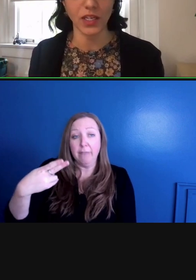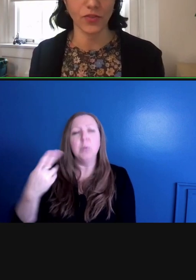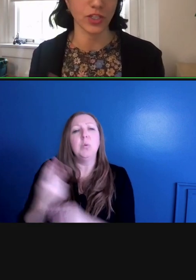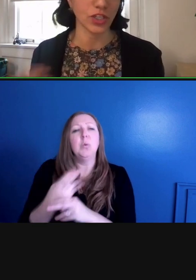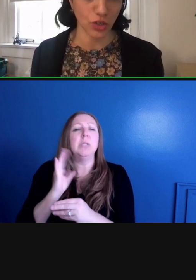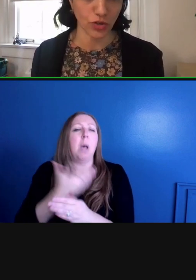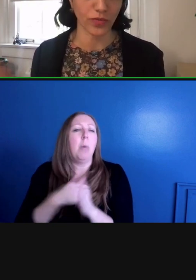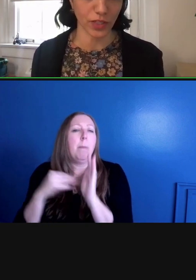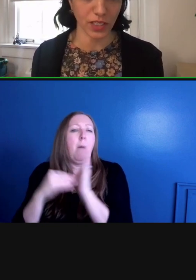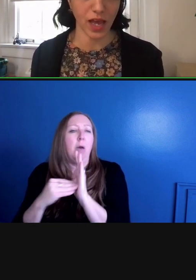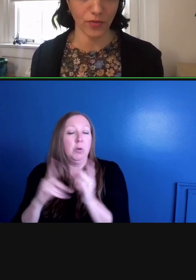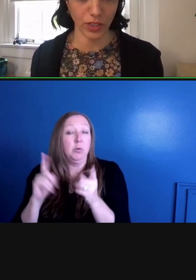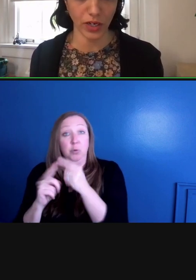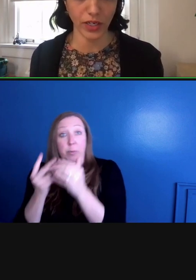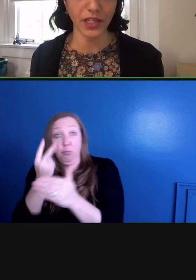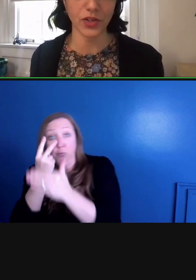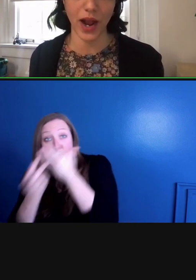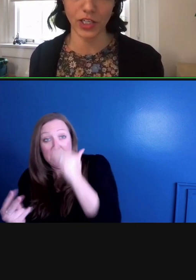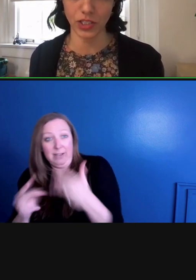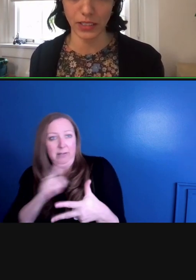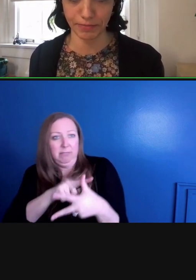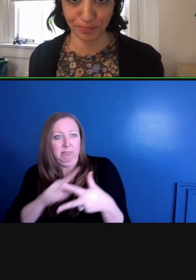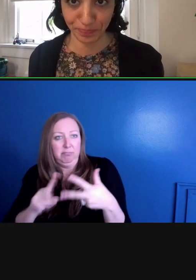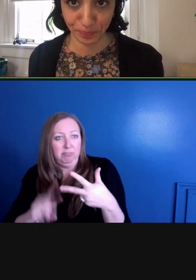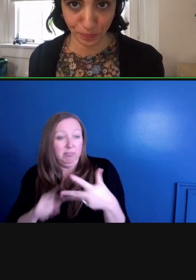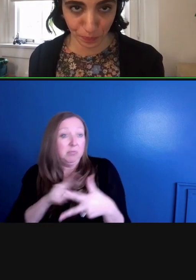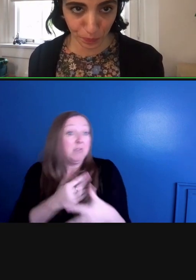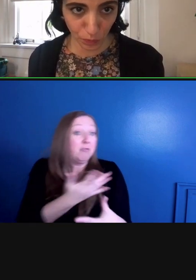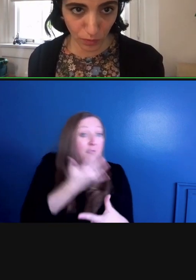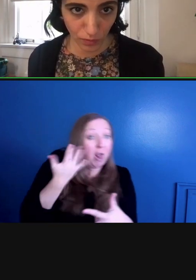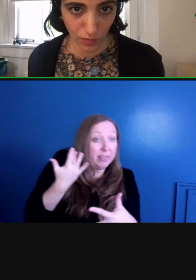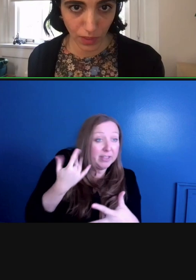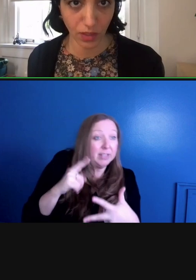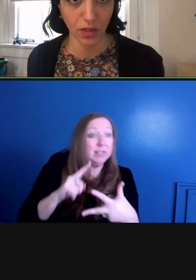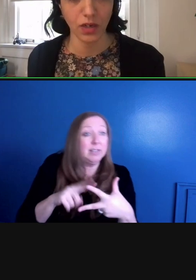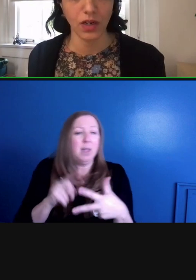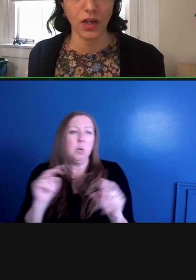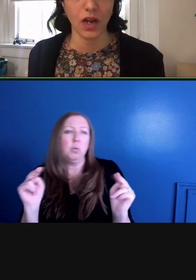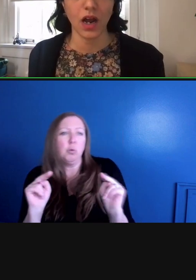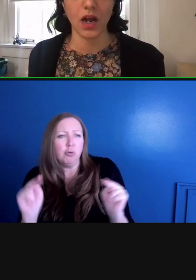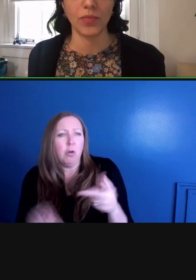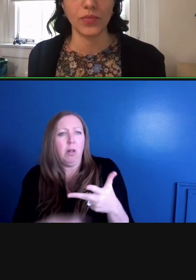predict friendly versus neutral versus adversarial interactions.